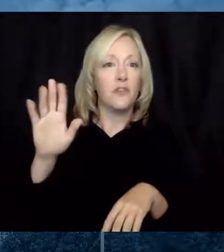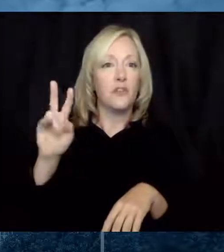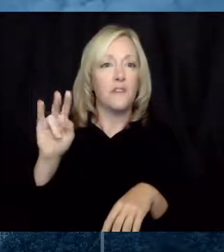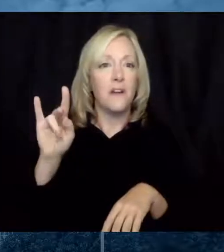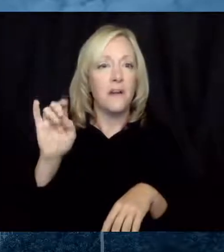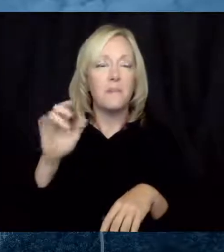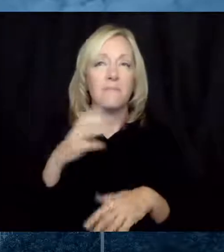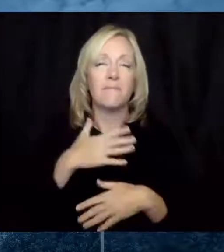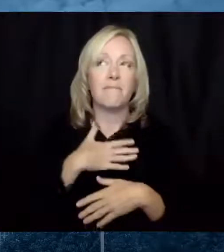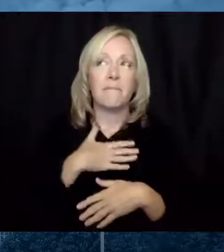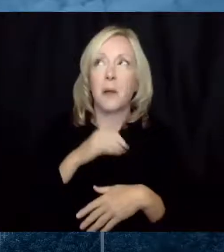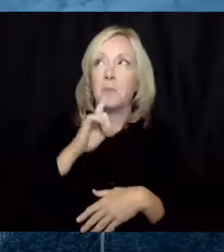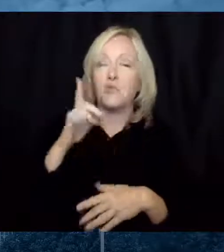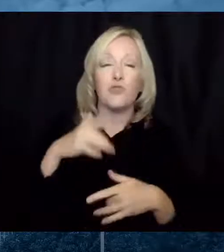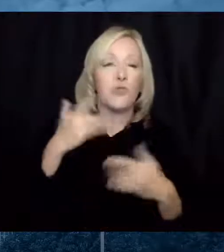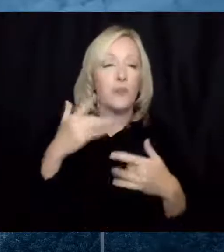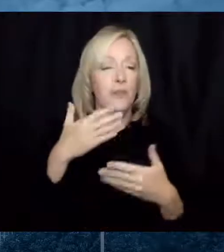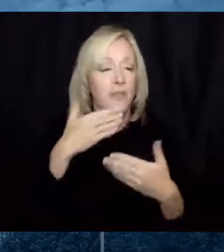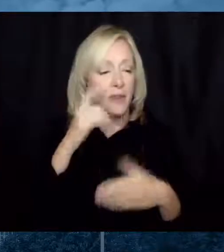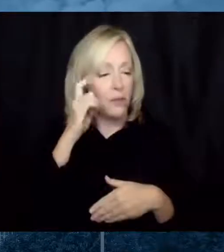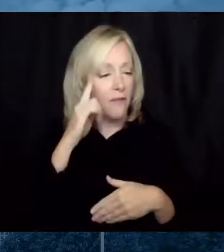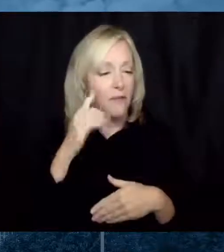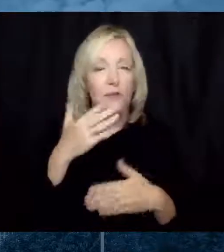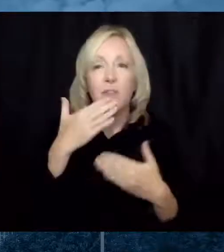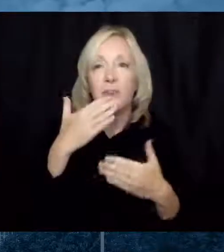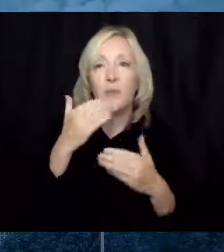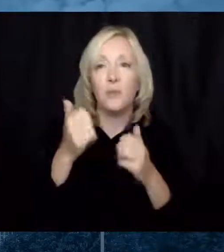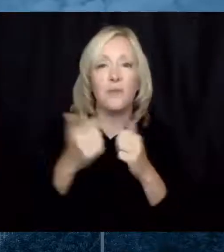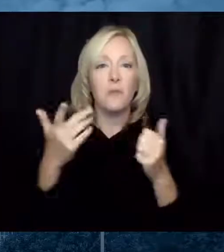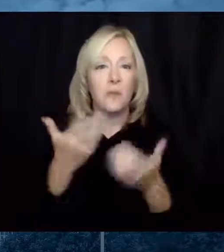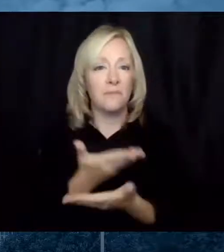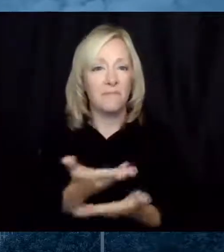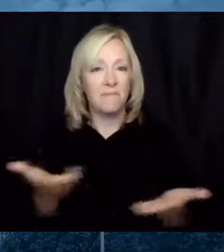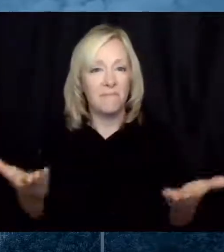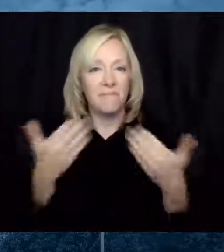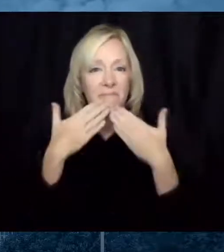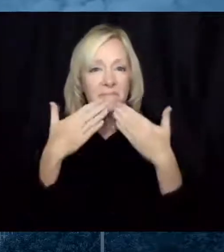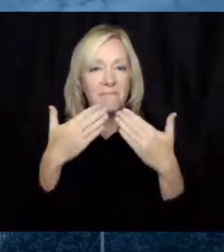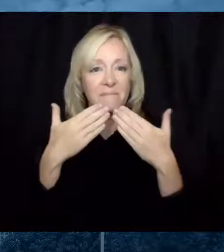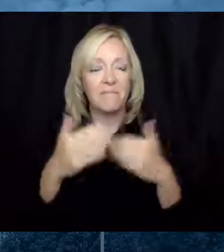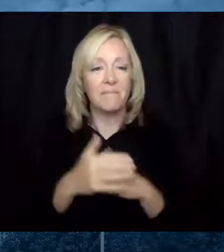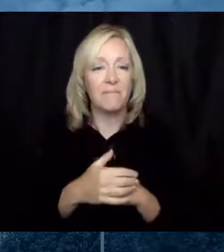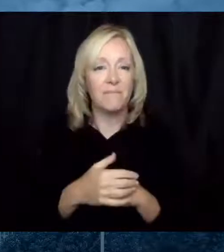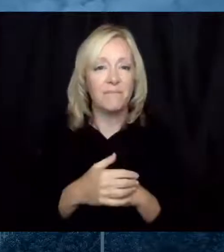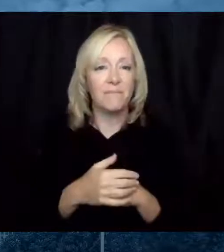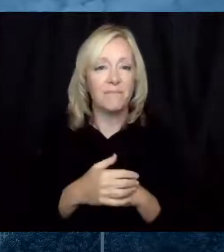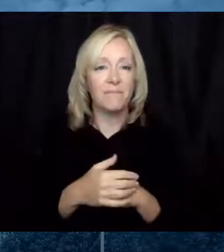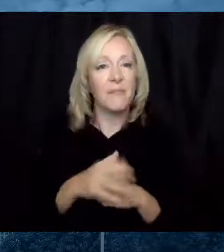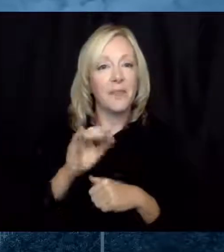Thank you, Governor. Thank you all. Thank you. Save the best for last.